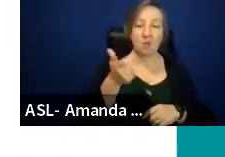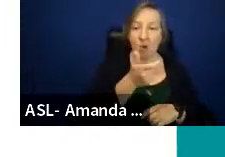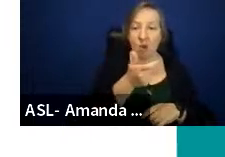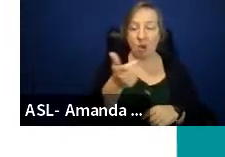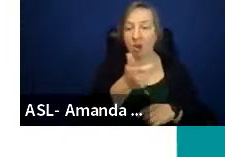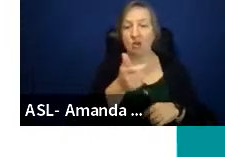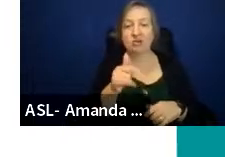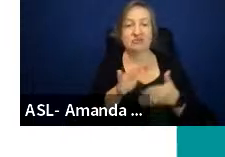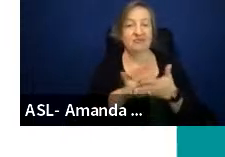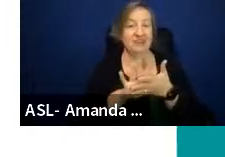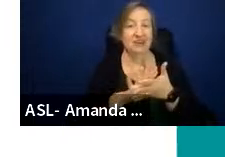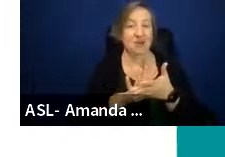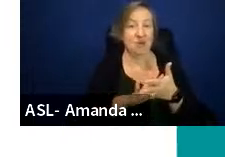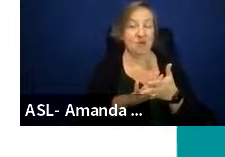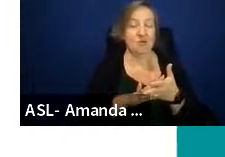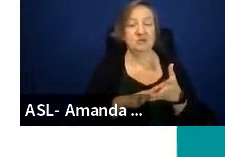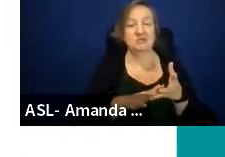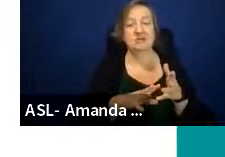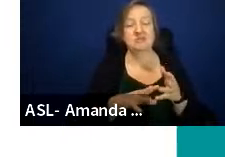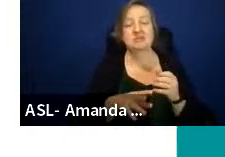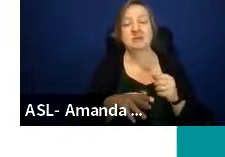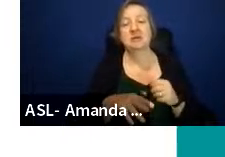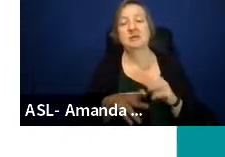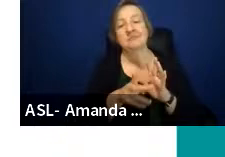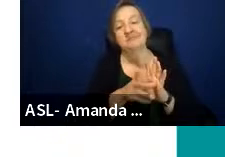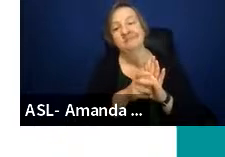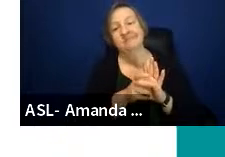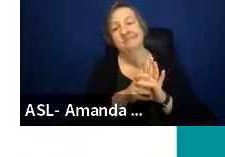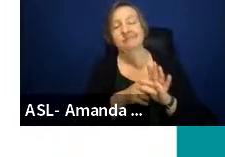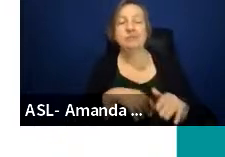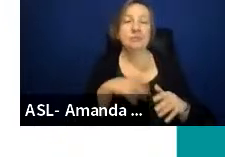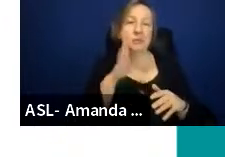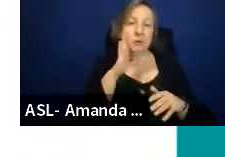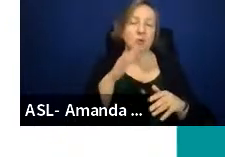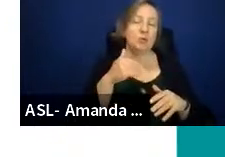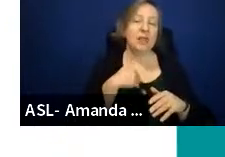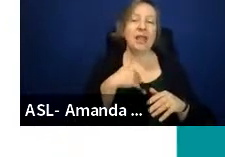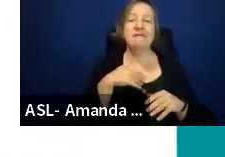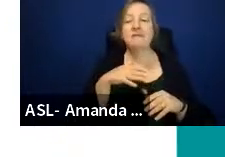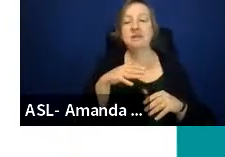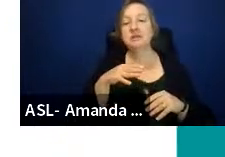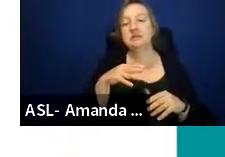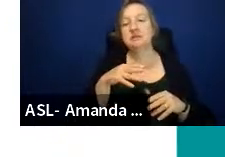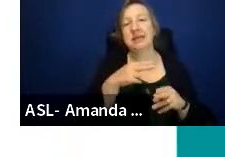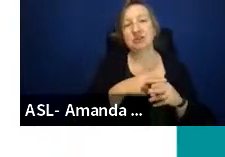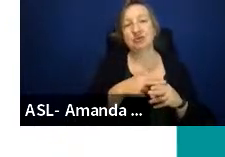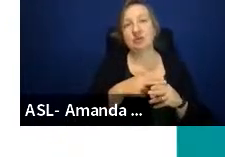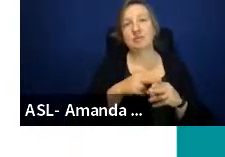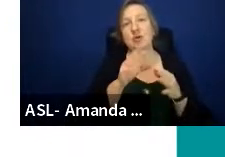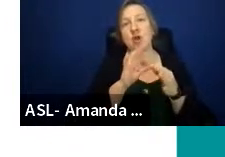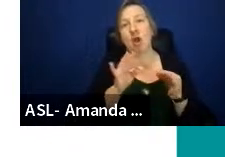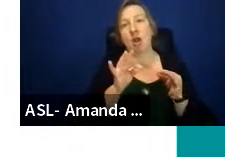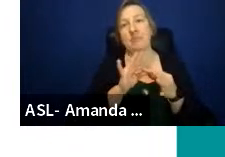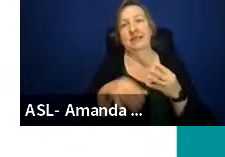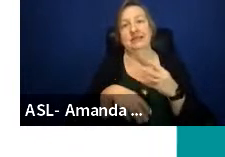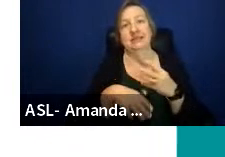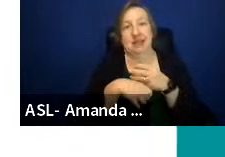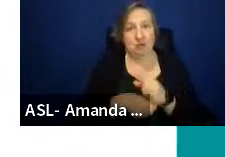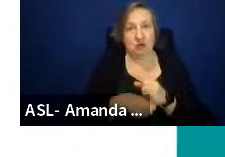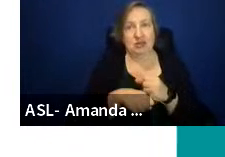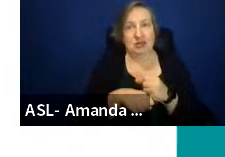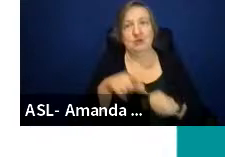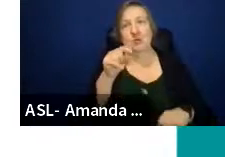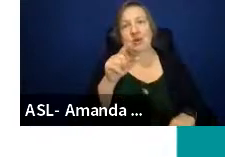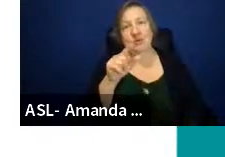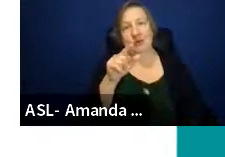briefings, we will be sharing an interim comment summary in early 2025. So that'll give you a